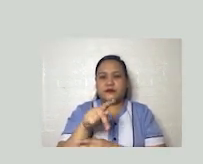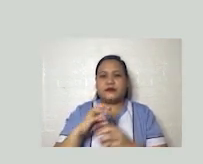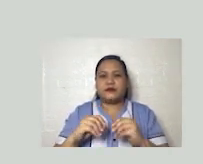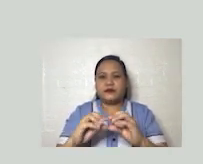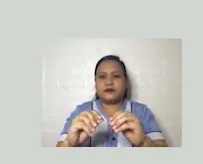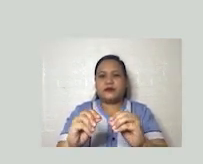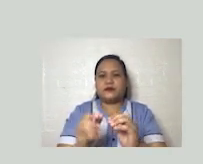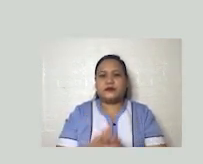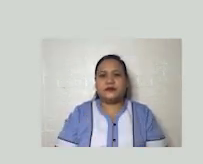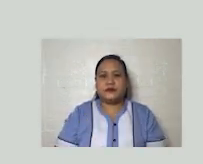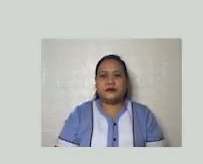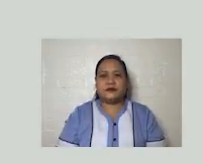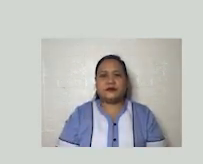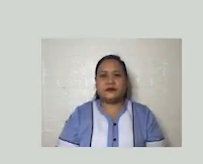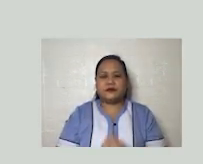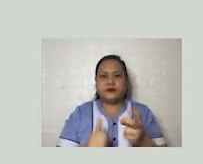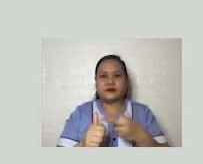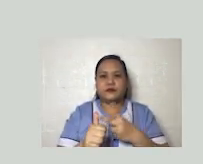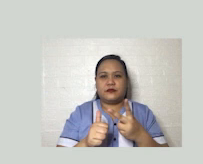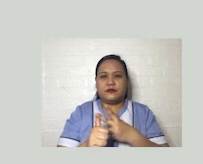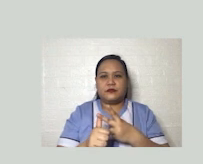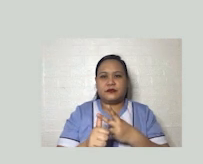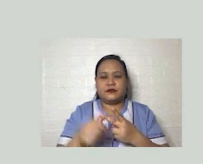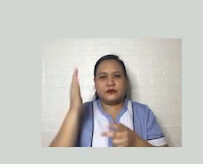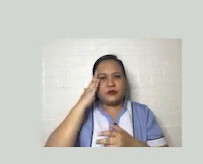First, define sowing seed.